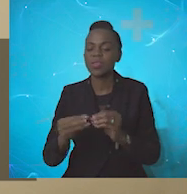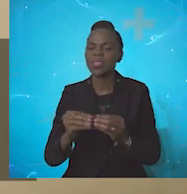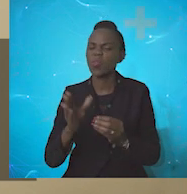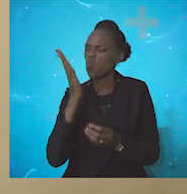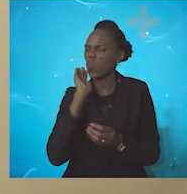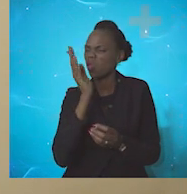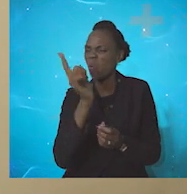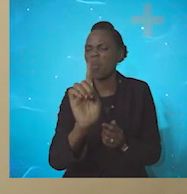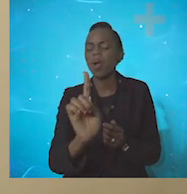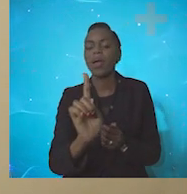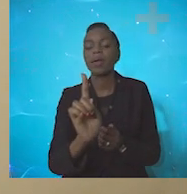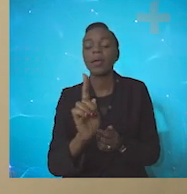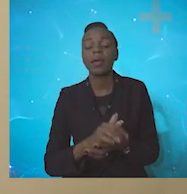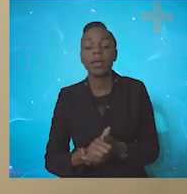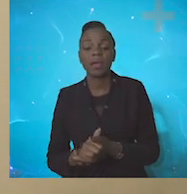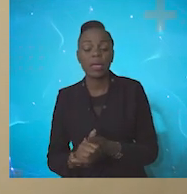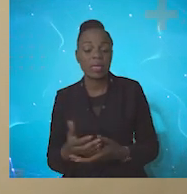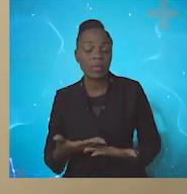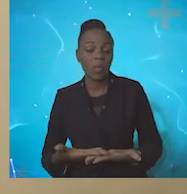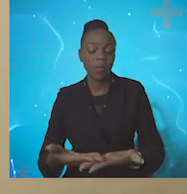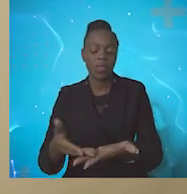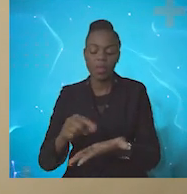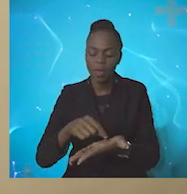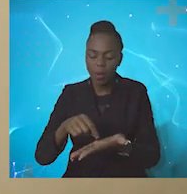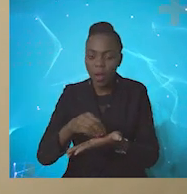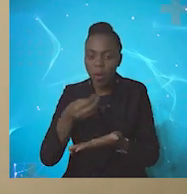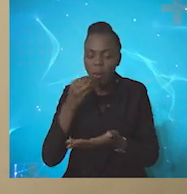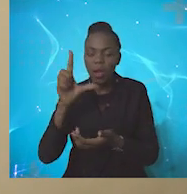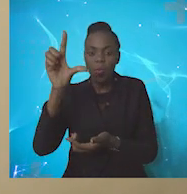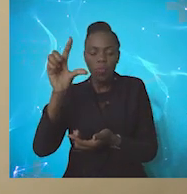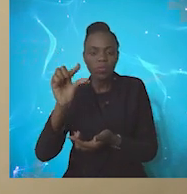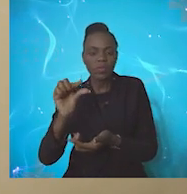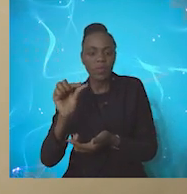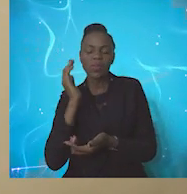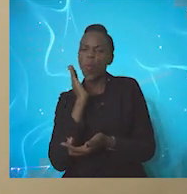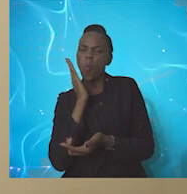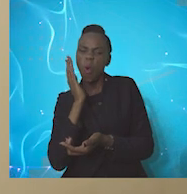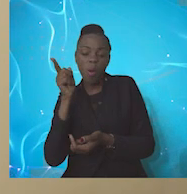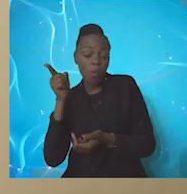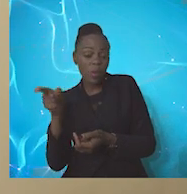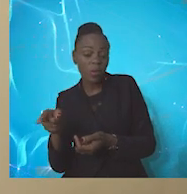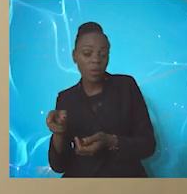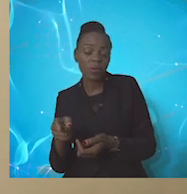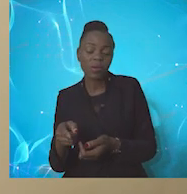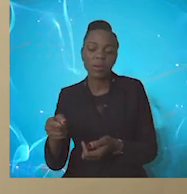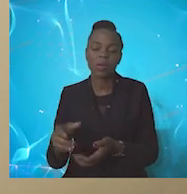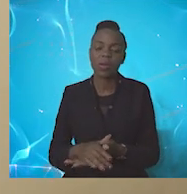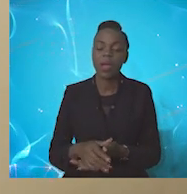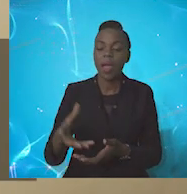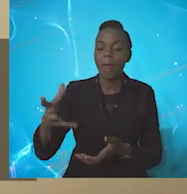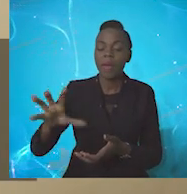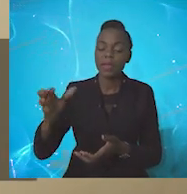Okay. We can give medication to reduce the pain when we are taking madzi pansana.